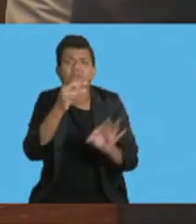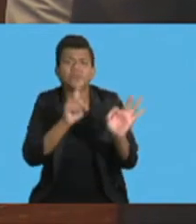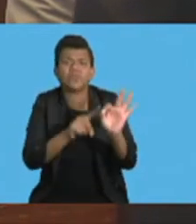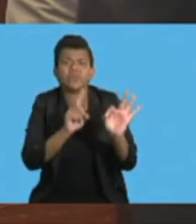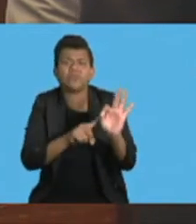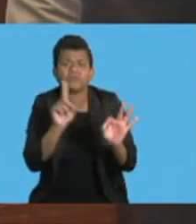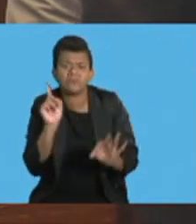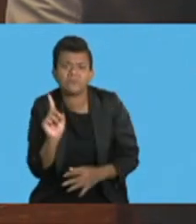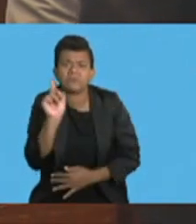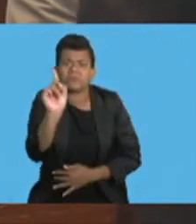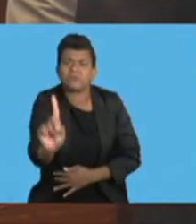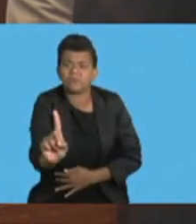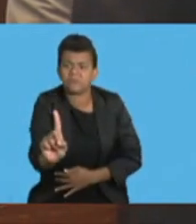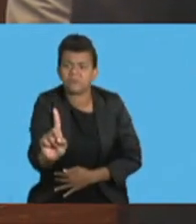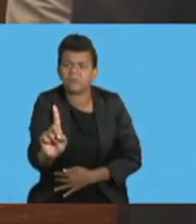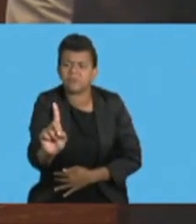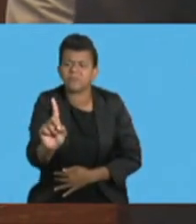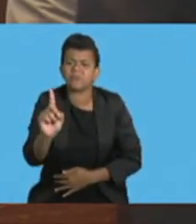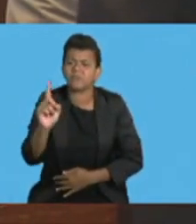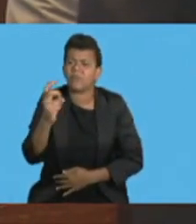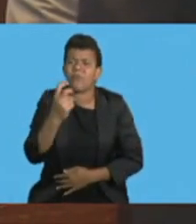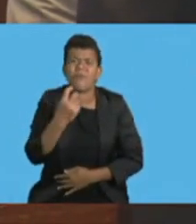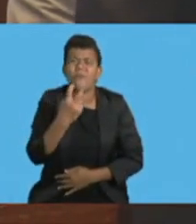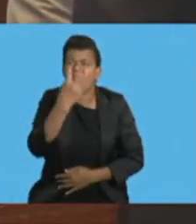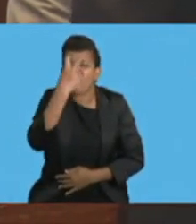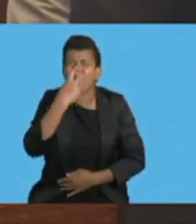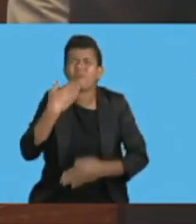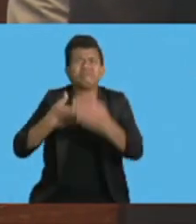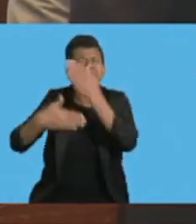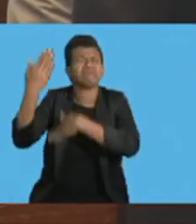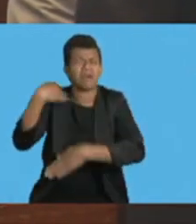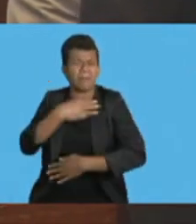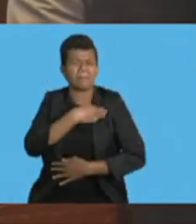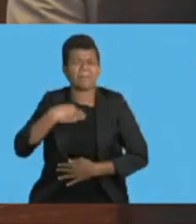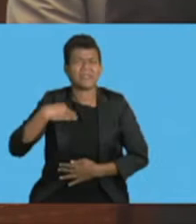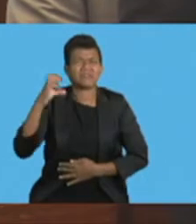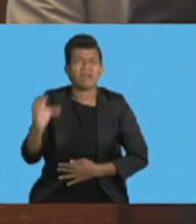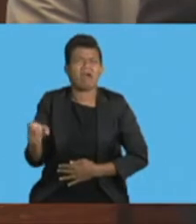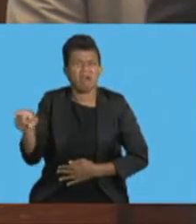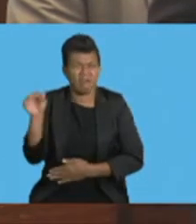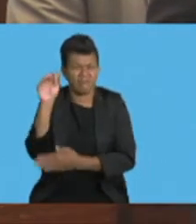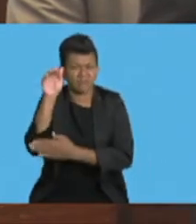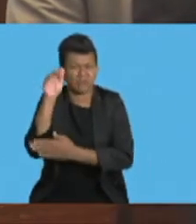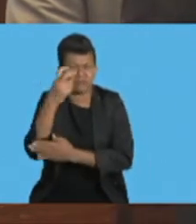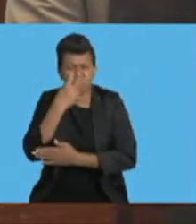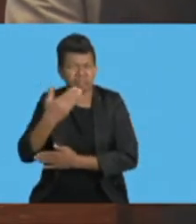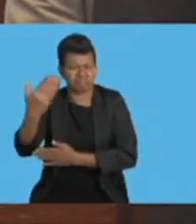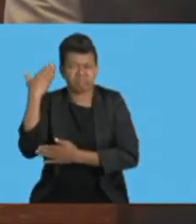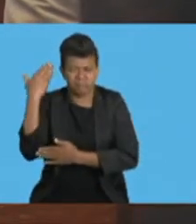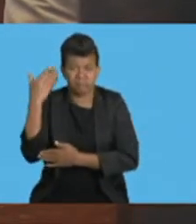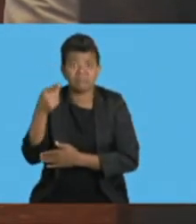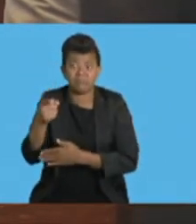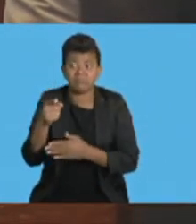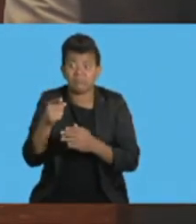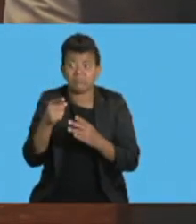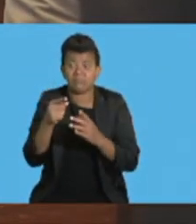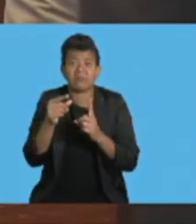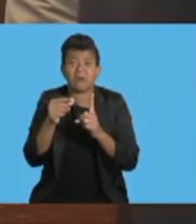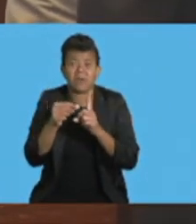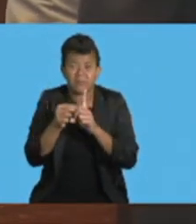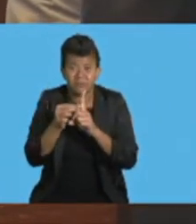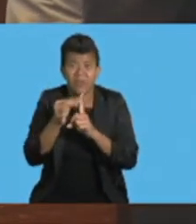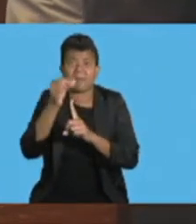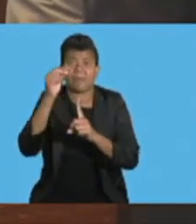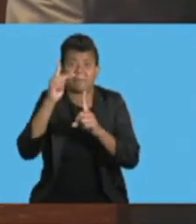Inuke-Kumombola, and the question was if there are moves in progress under sections of Thurston Garden for the purpose of building the proposed Indian High